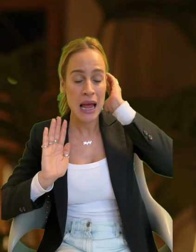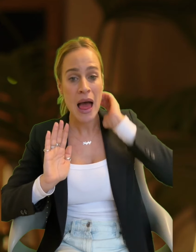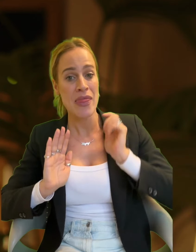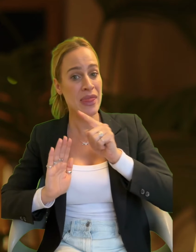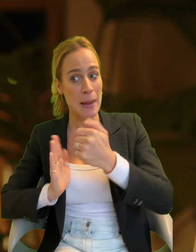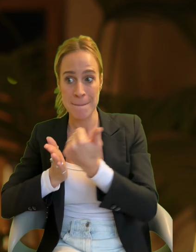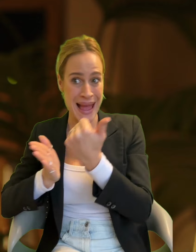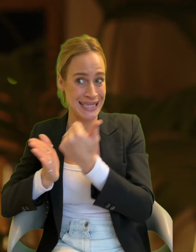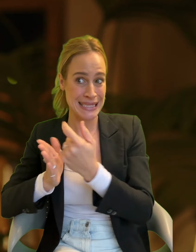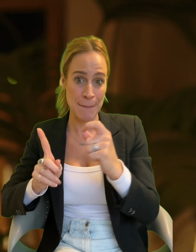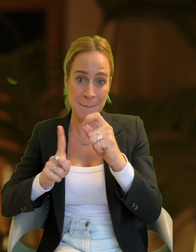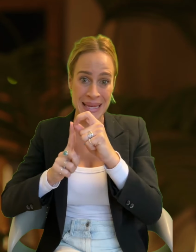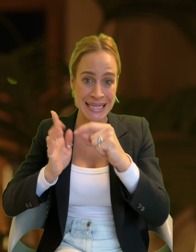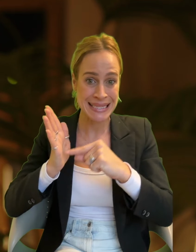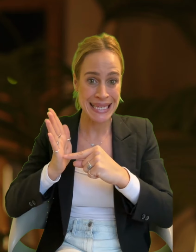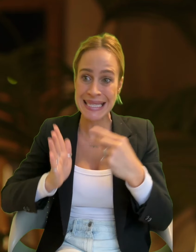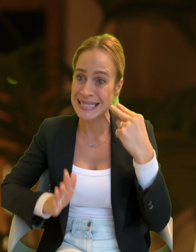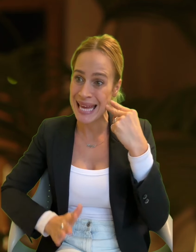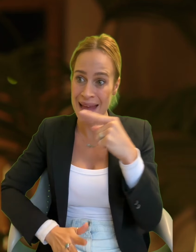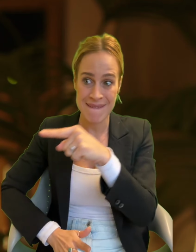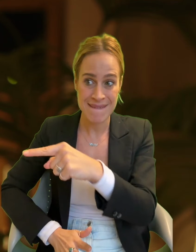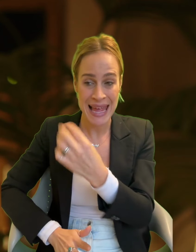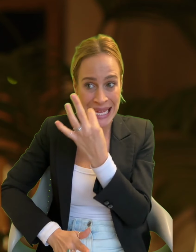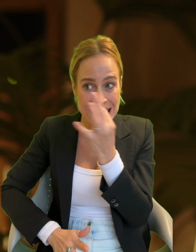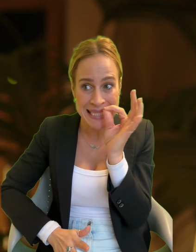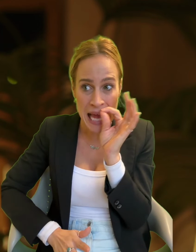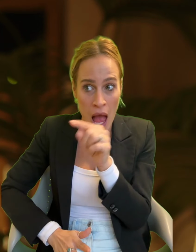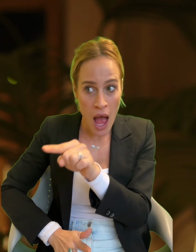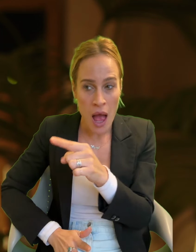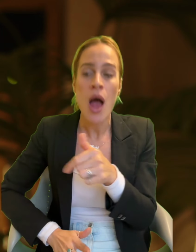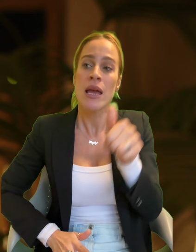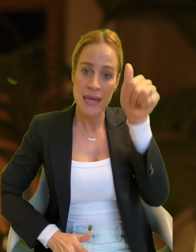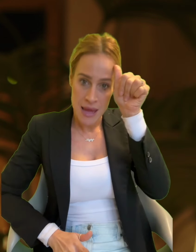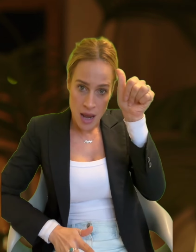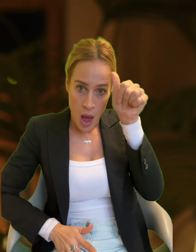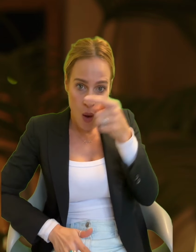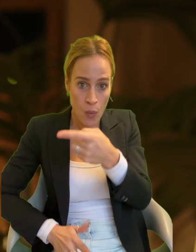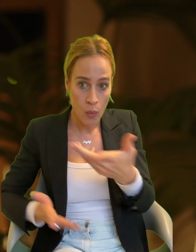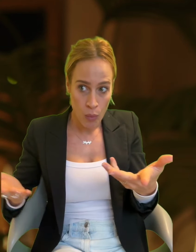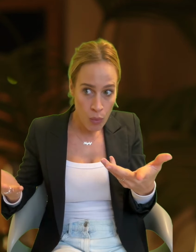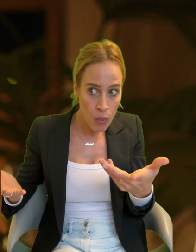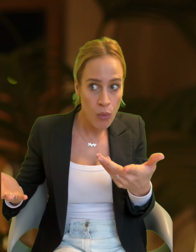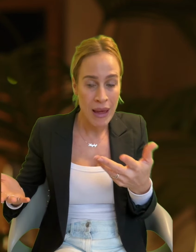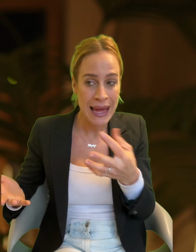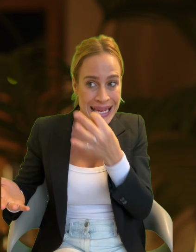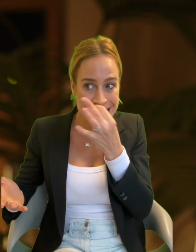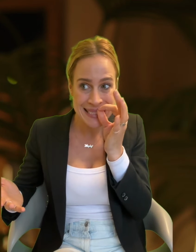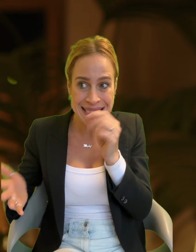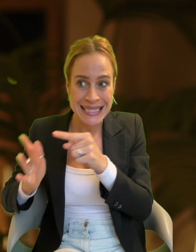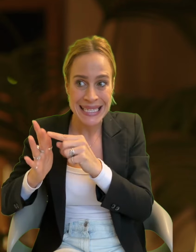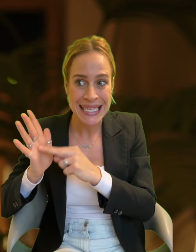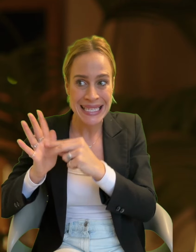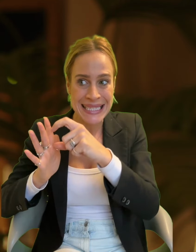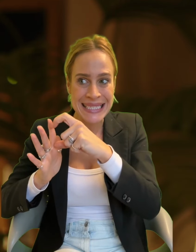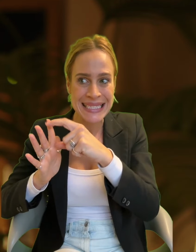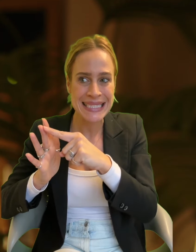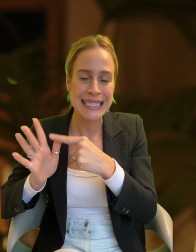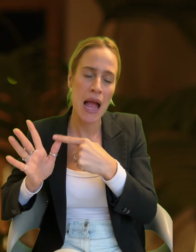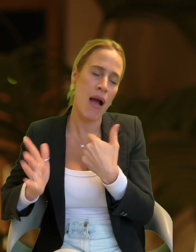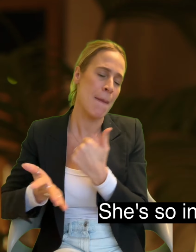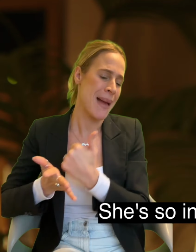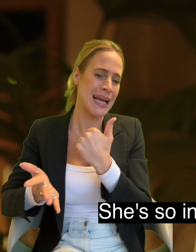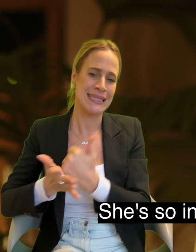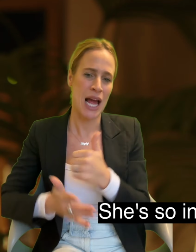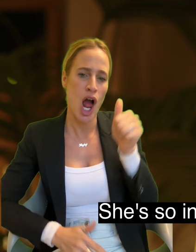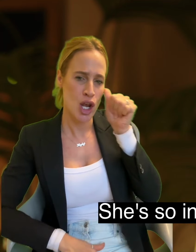she's amazing, she's deaf, she's teaching the deaf community. Oh, yeah, we know about India. India's wicked. India's